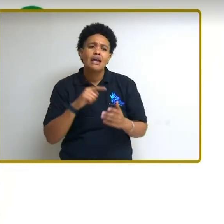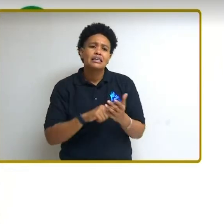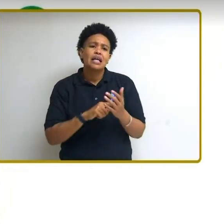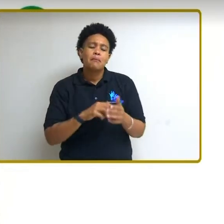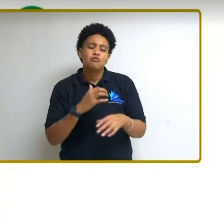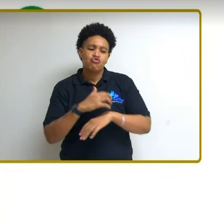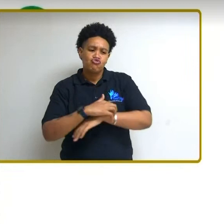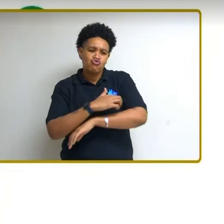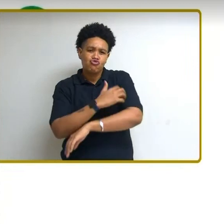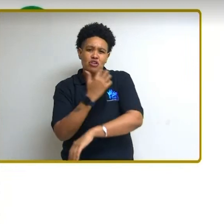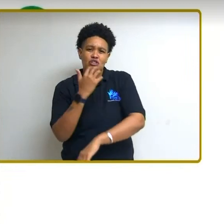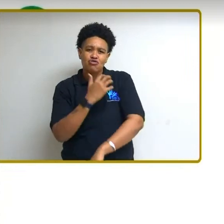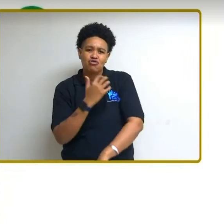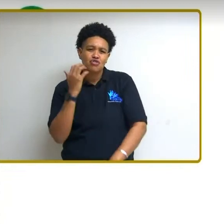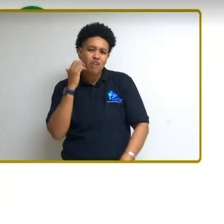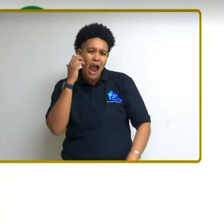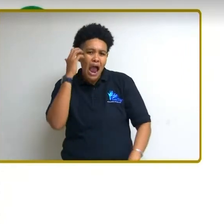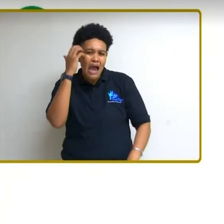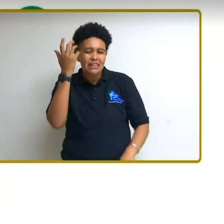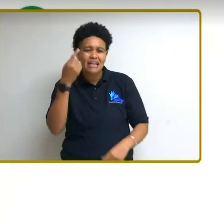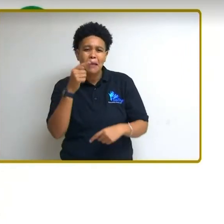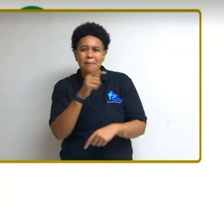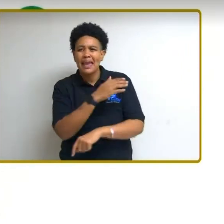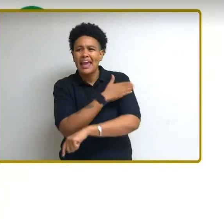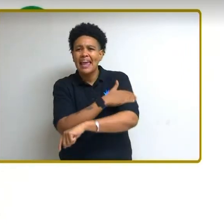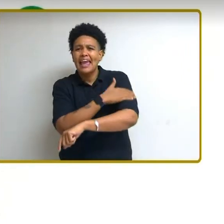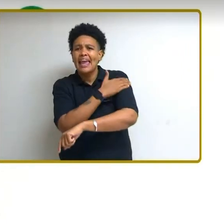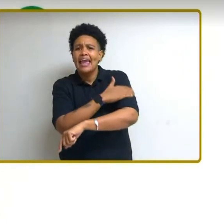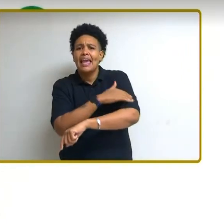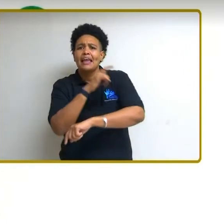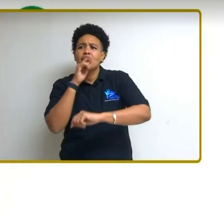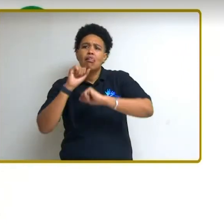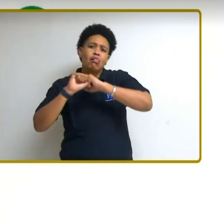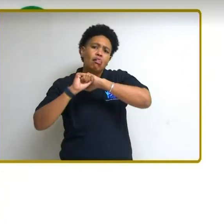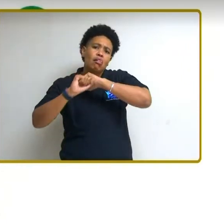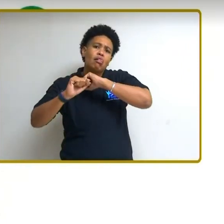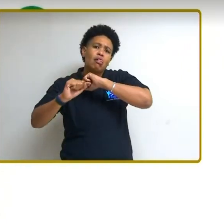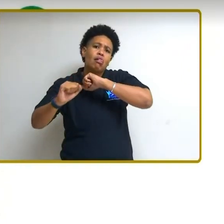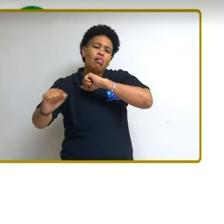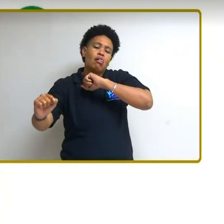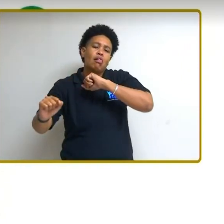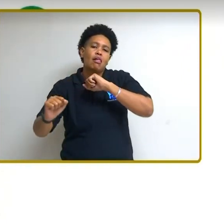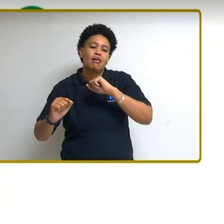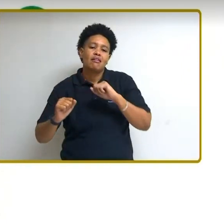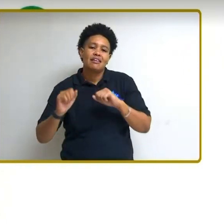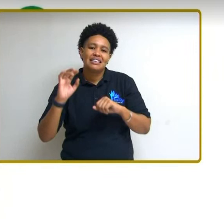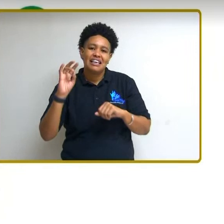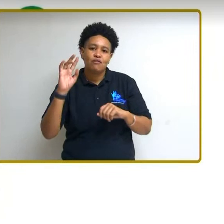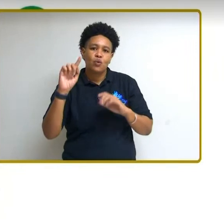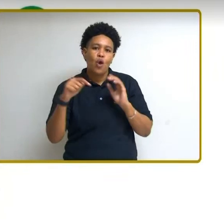at the injection site, and swelling have extended beyond the typical 72 hours.